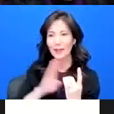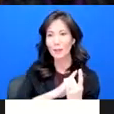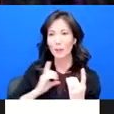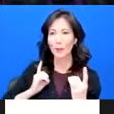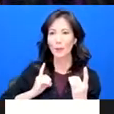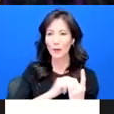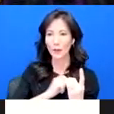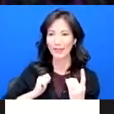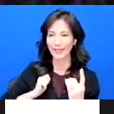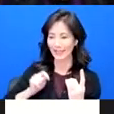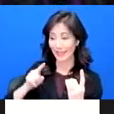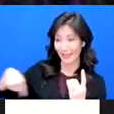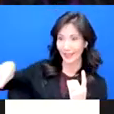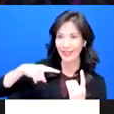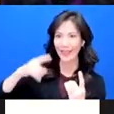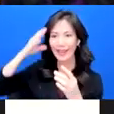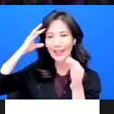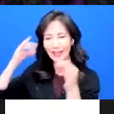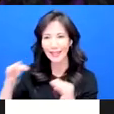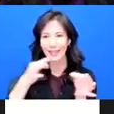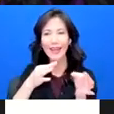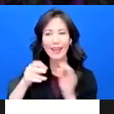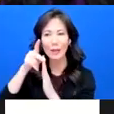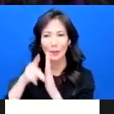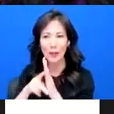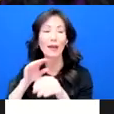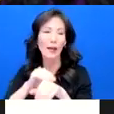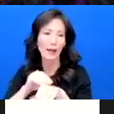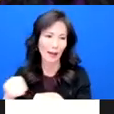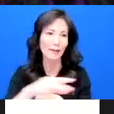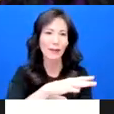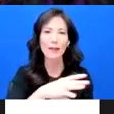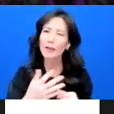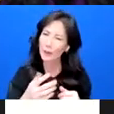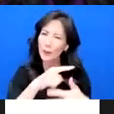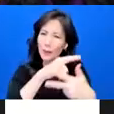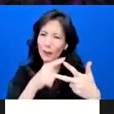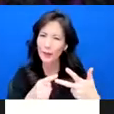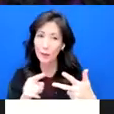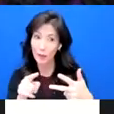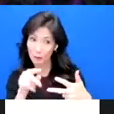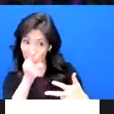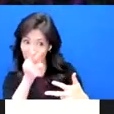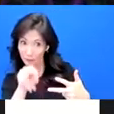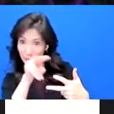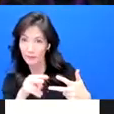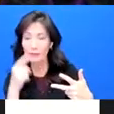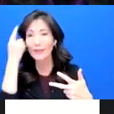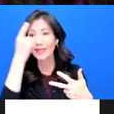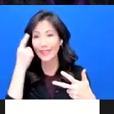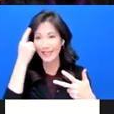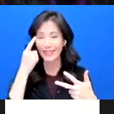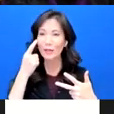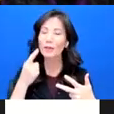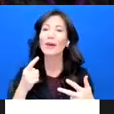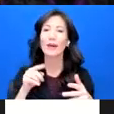representation. And so again, these are three different questions that you can ask yourself as you're coming forward to give your testimony. So we'll go to the next